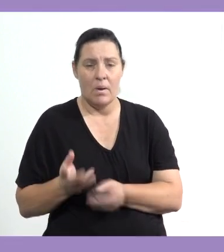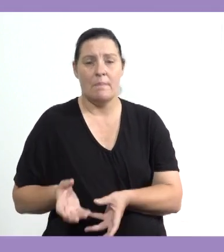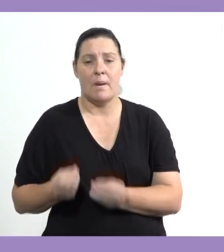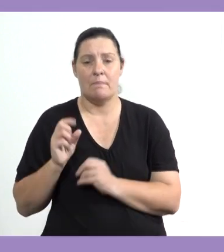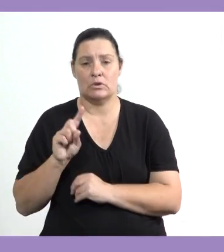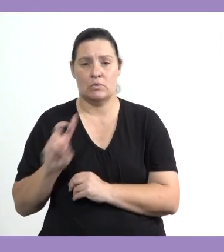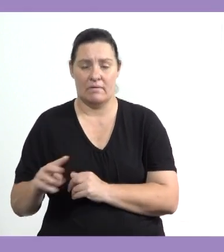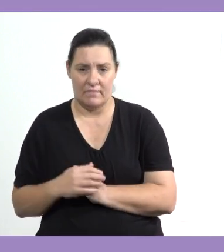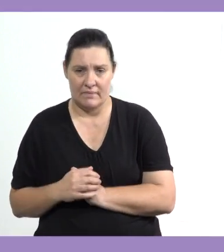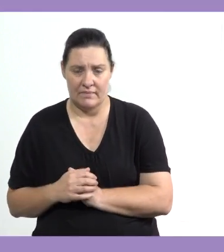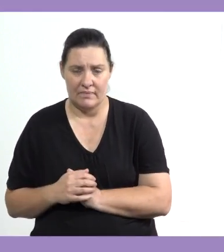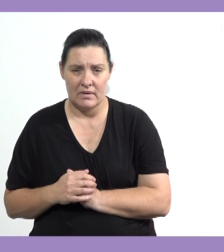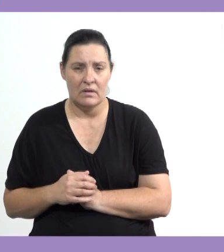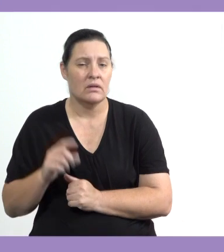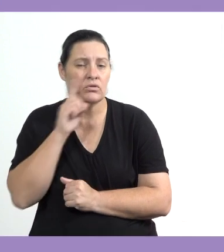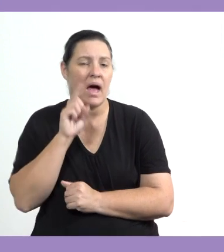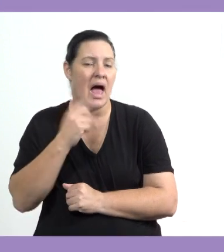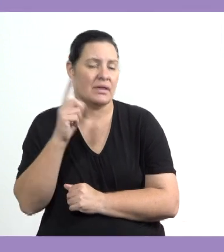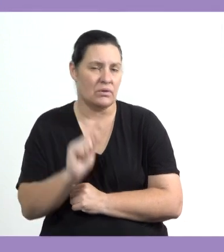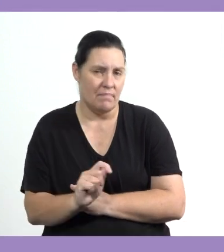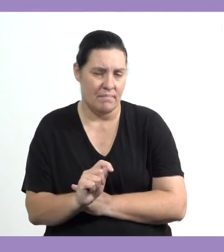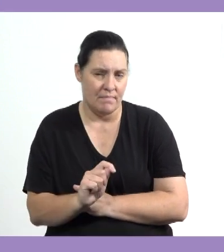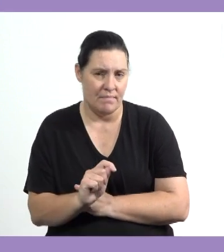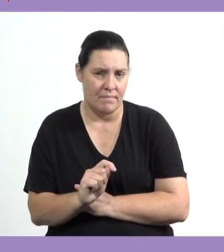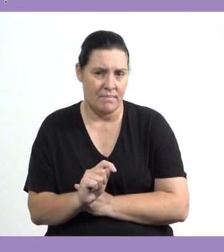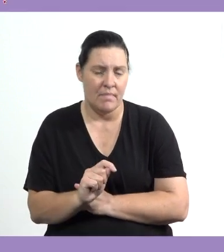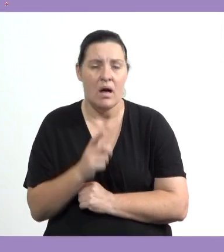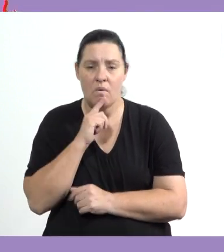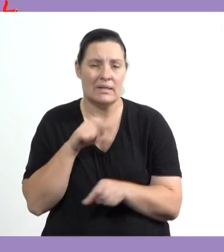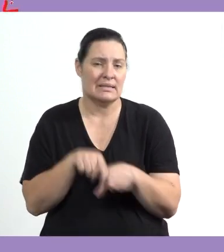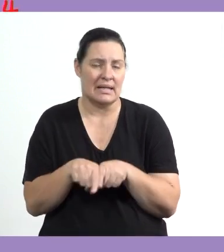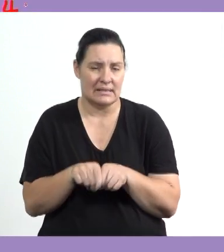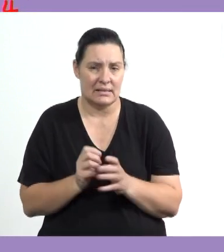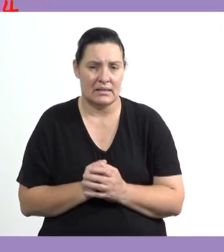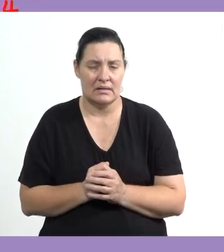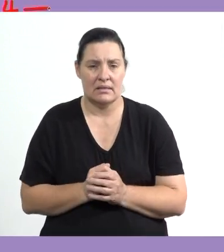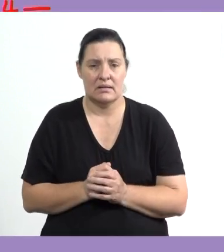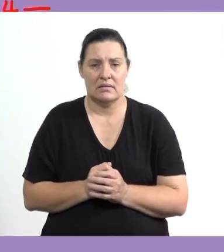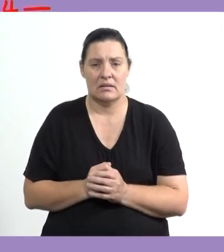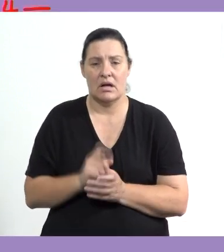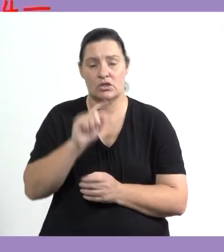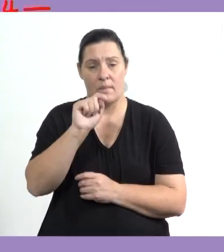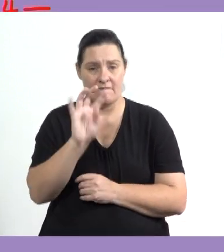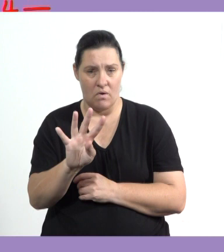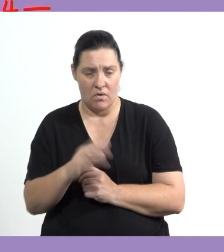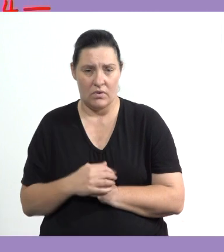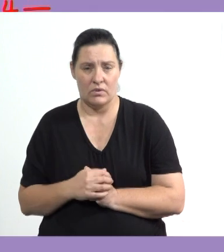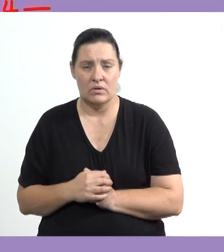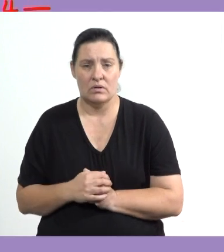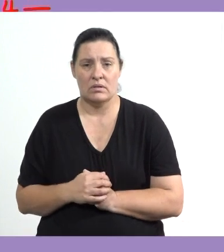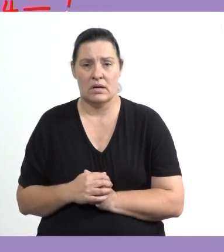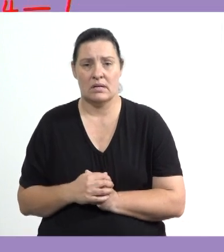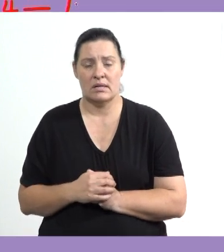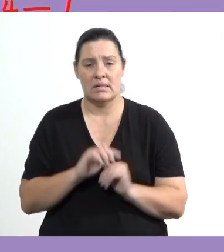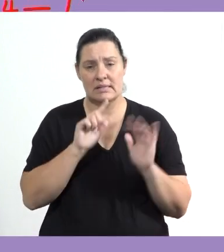going to give me 12. Let's choose another term that I'm going to test with there. We can take there the fourth term. So